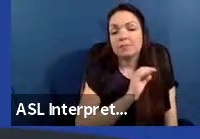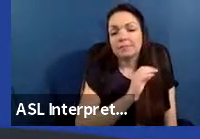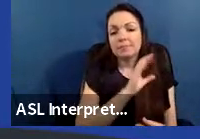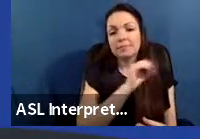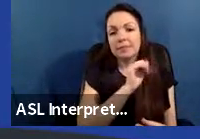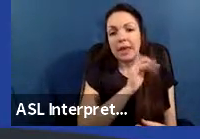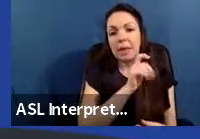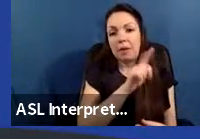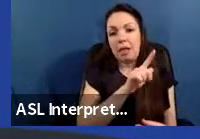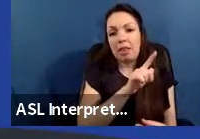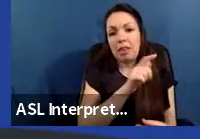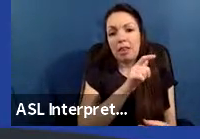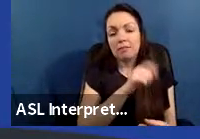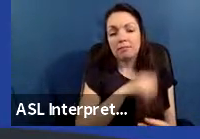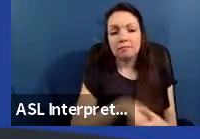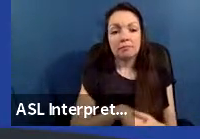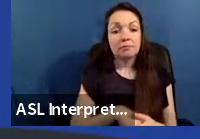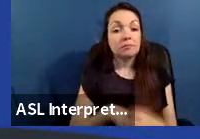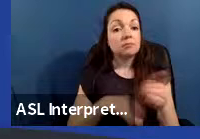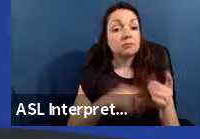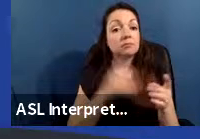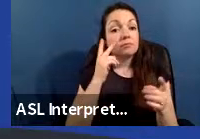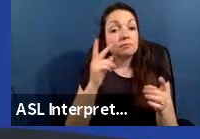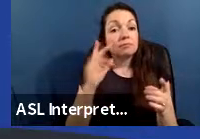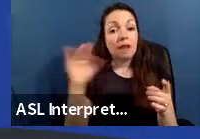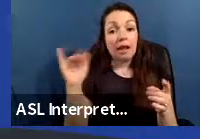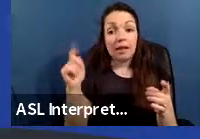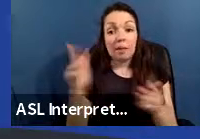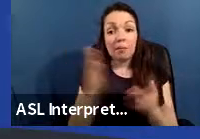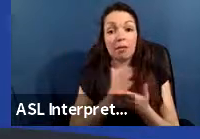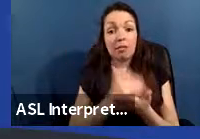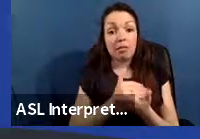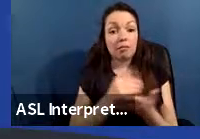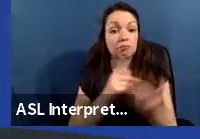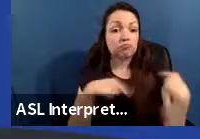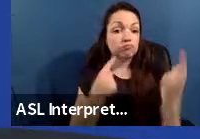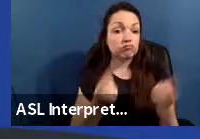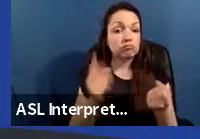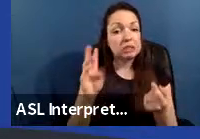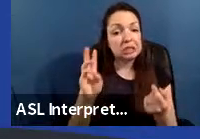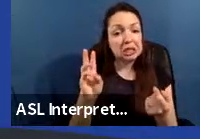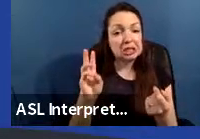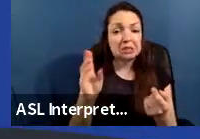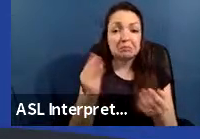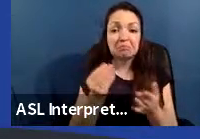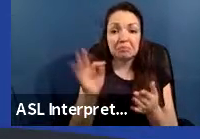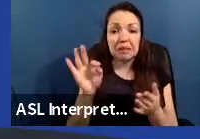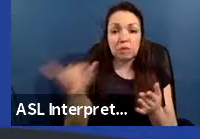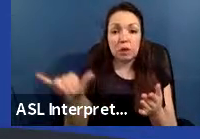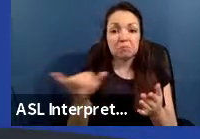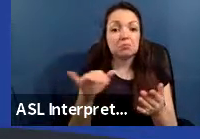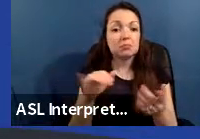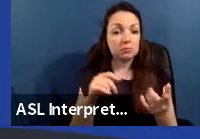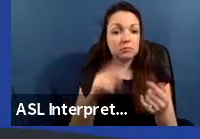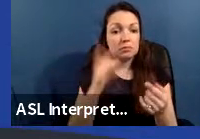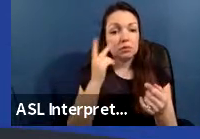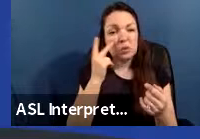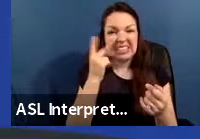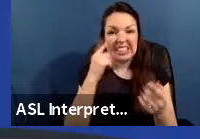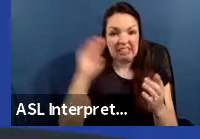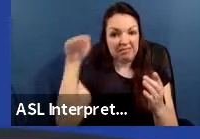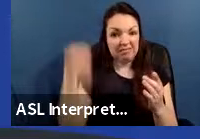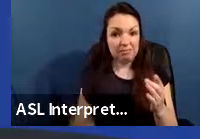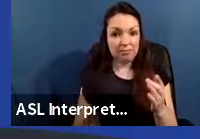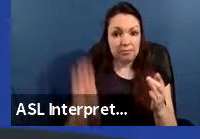Here's a look at the capital budget over the past 6 fiscal years, and you can see the ebbs and flows, which makes developing a long-range